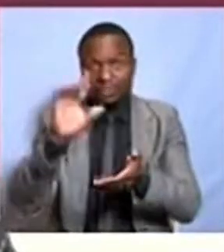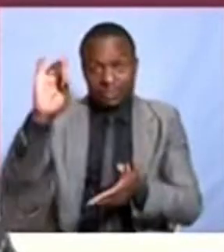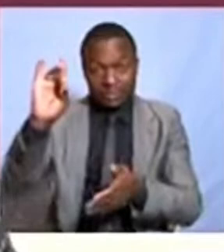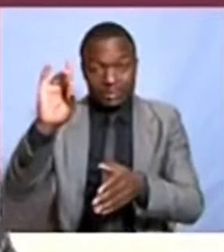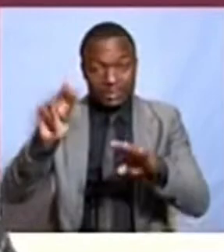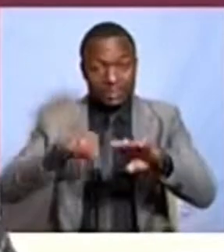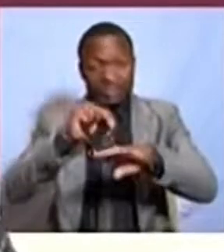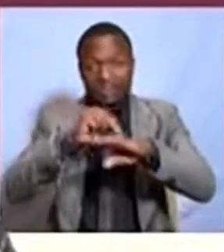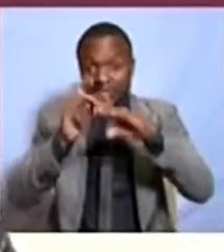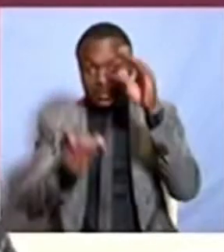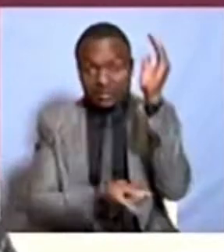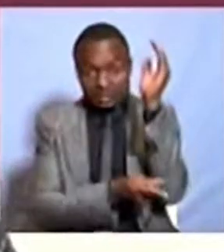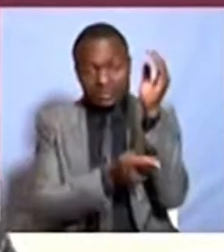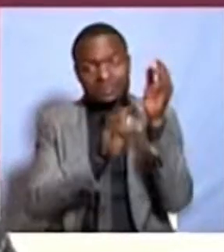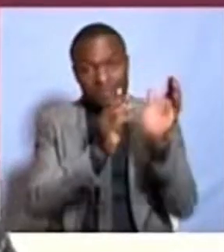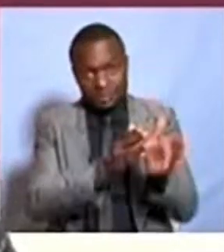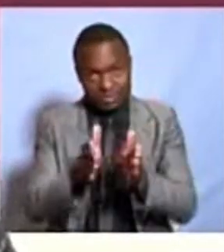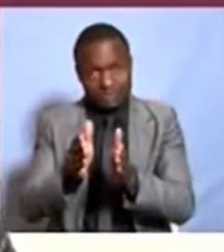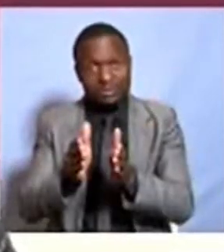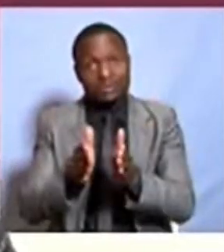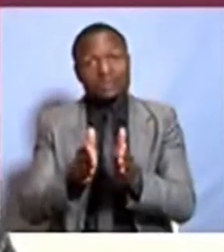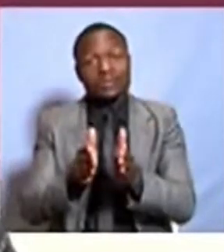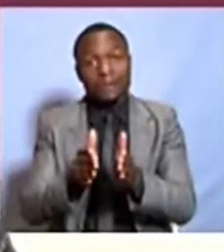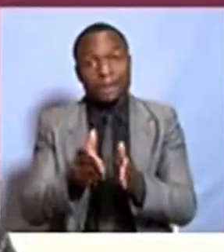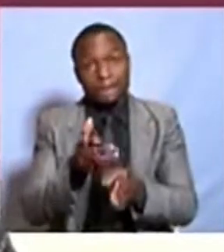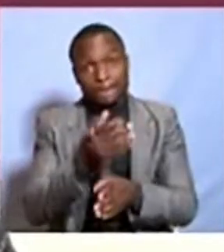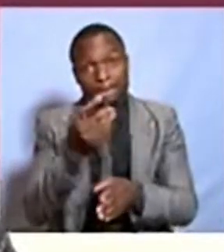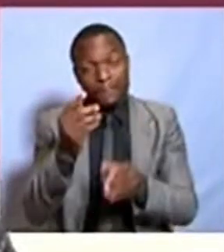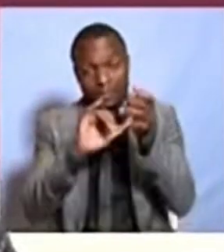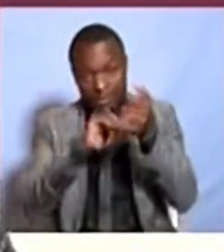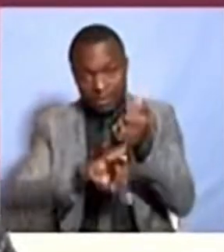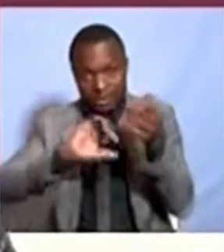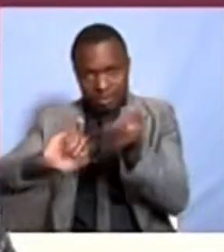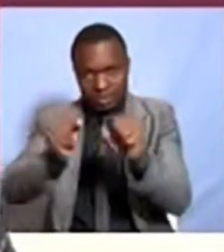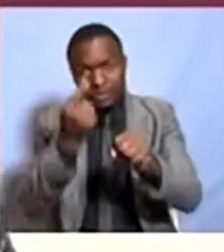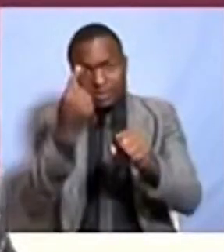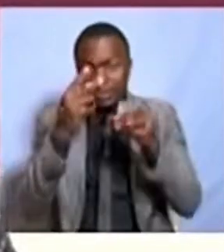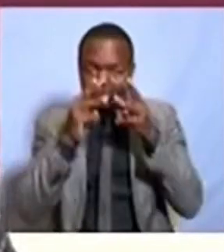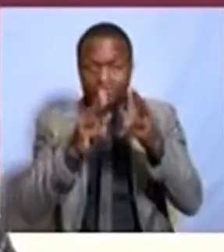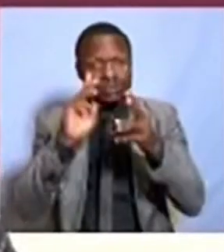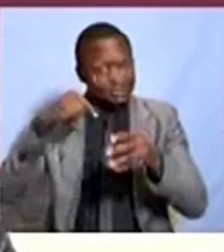NDP, social protection is also one of the ways that government has